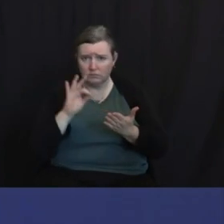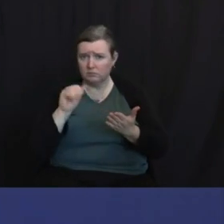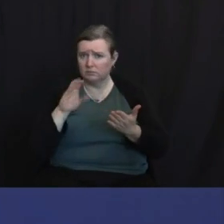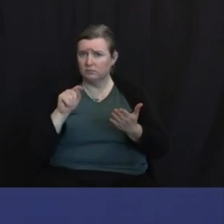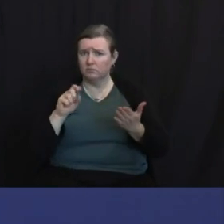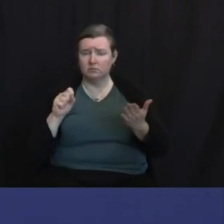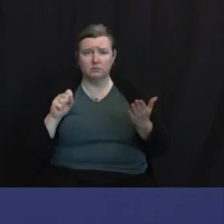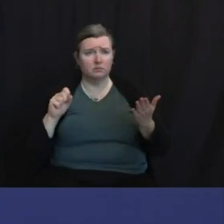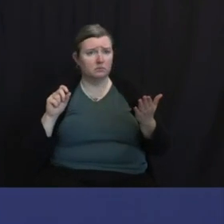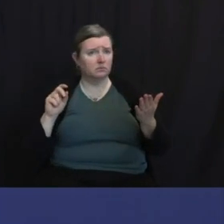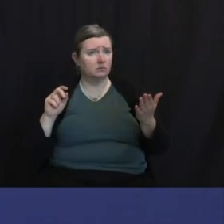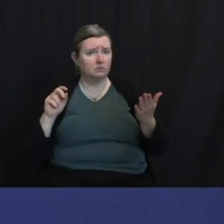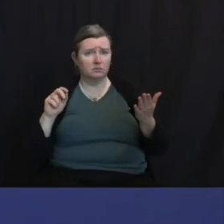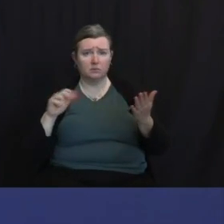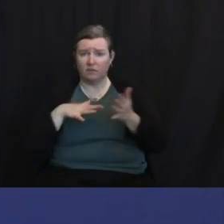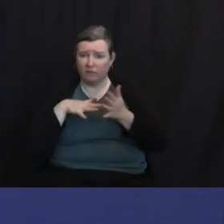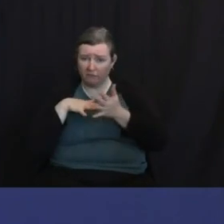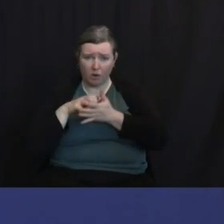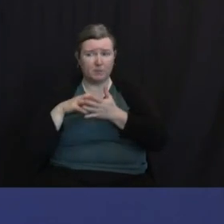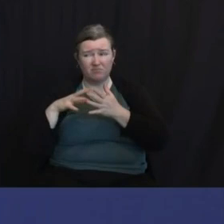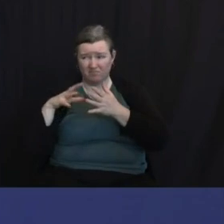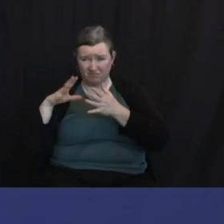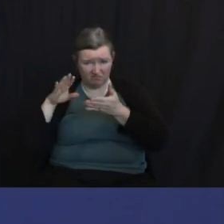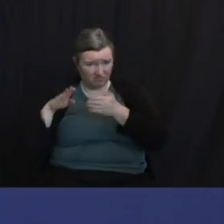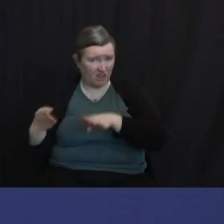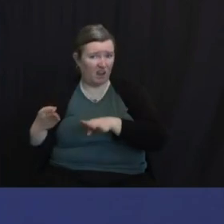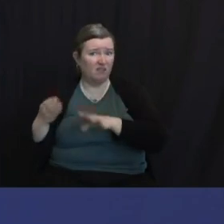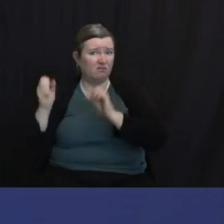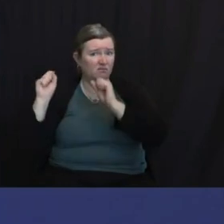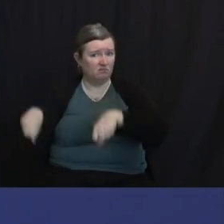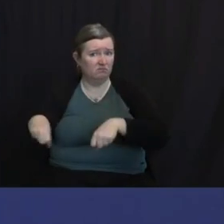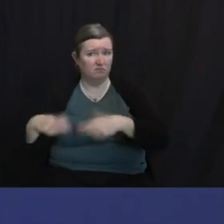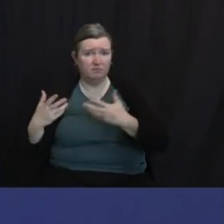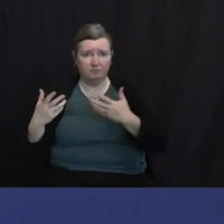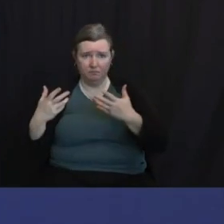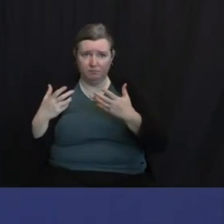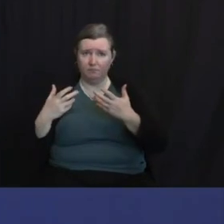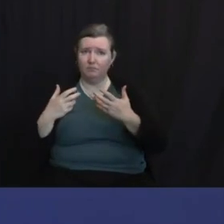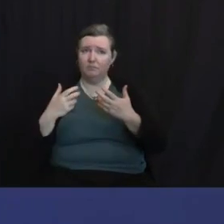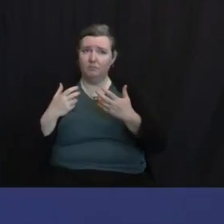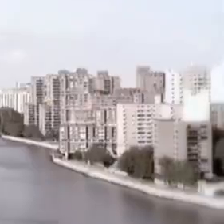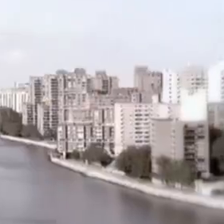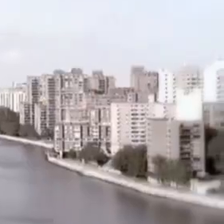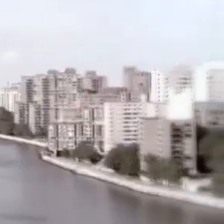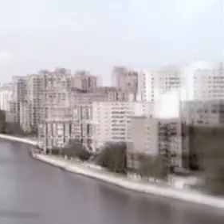has taken its heaviest toll. So with all of that, Aaron Gobra, God bless.